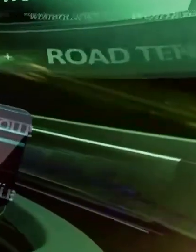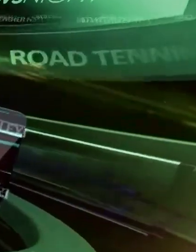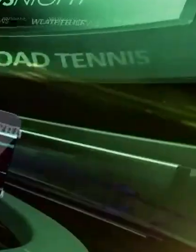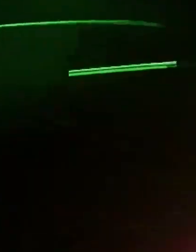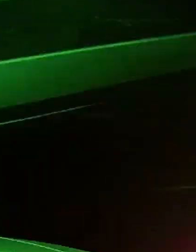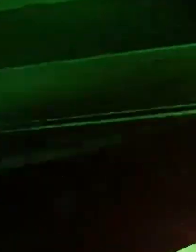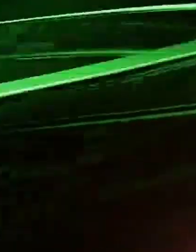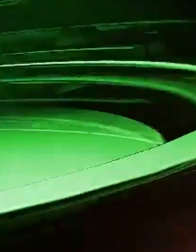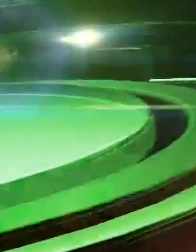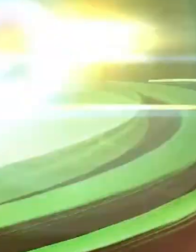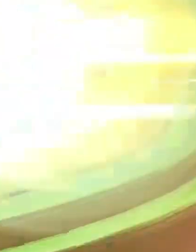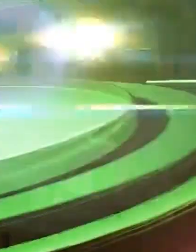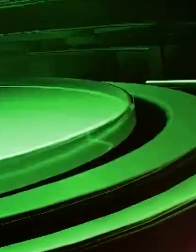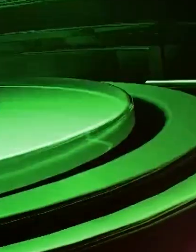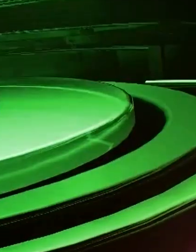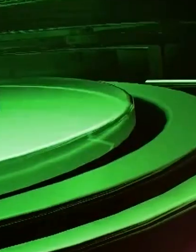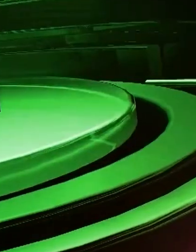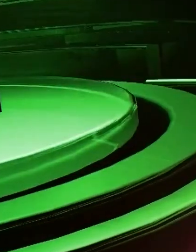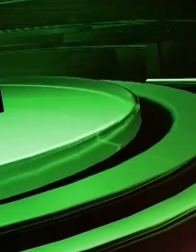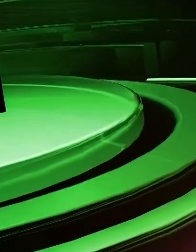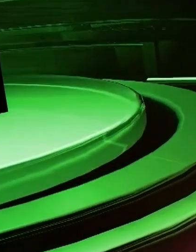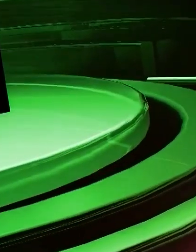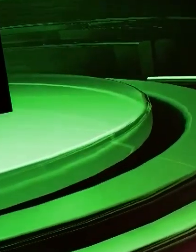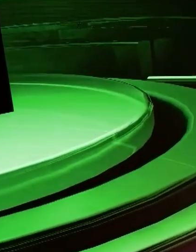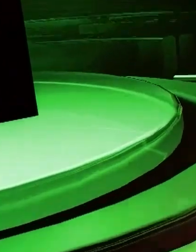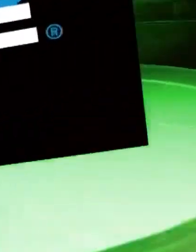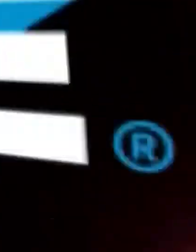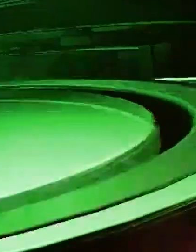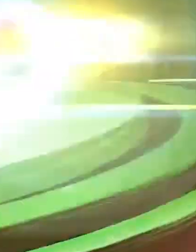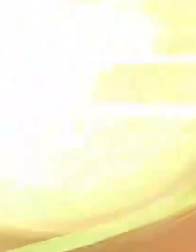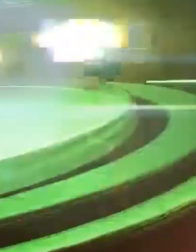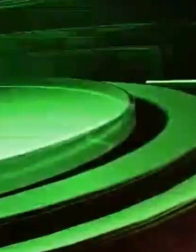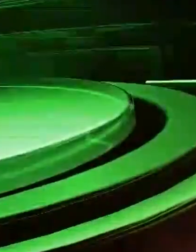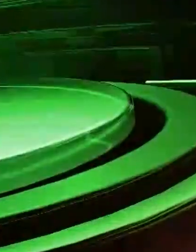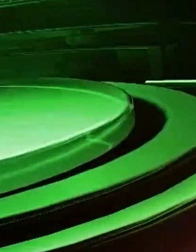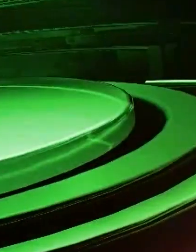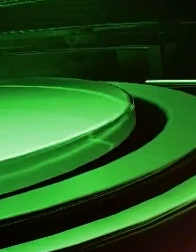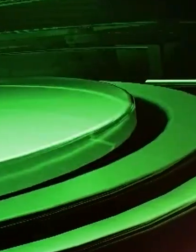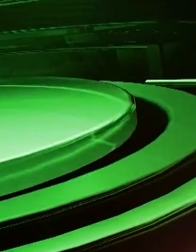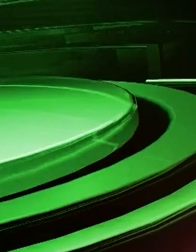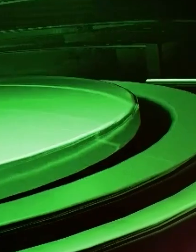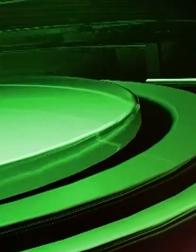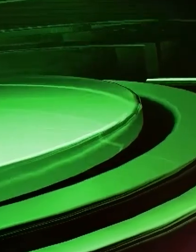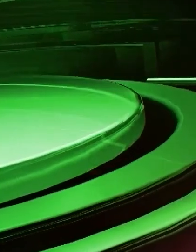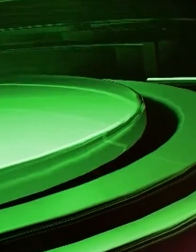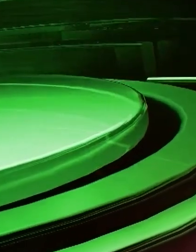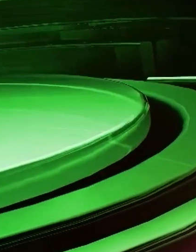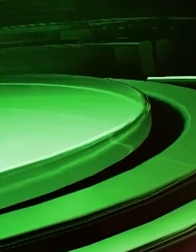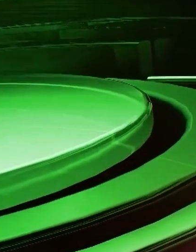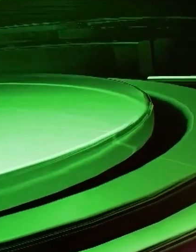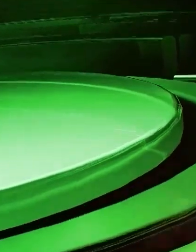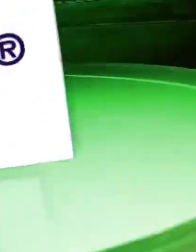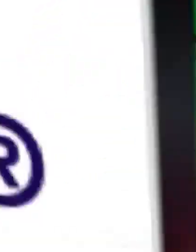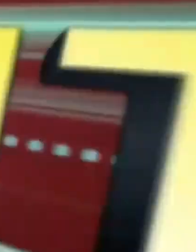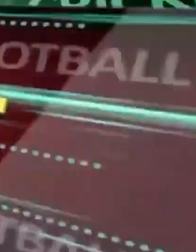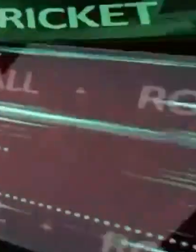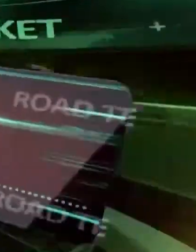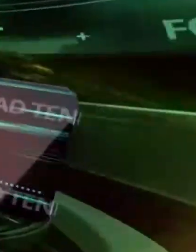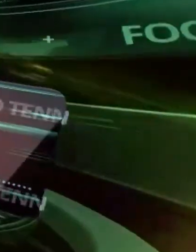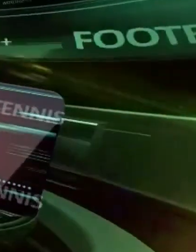Night is brought to you by Power In, Pause is Power, and by Dasani. Live first, Dasani